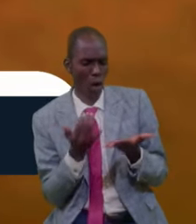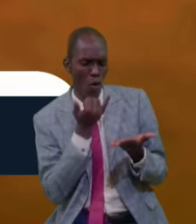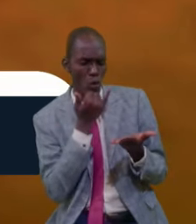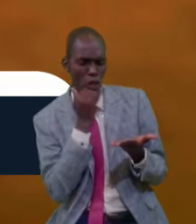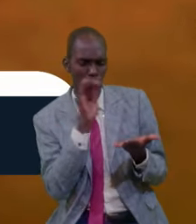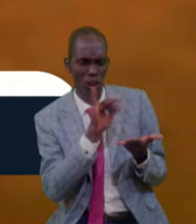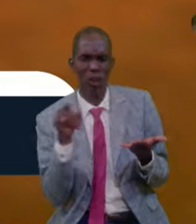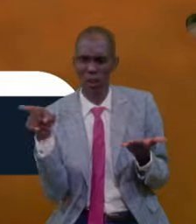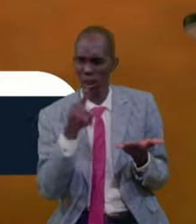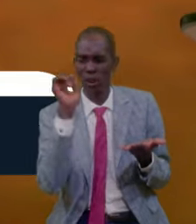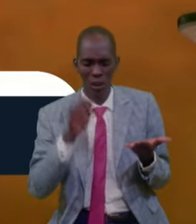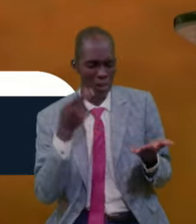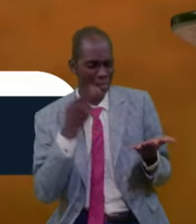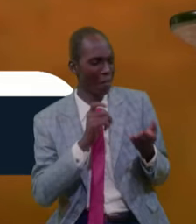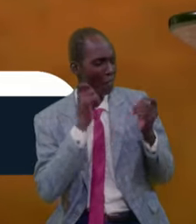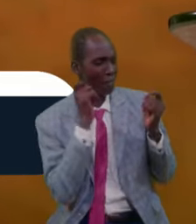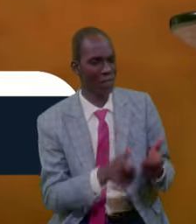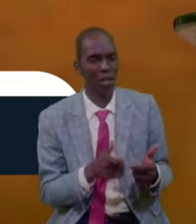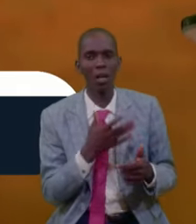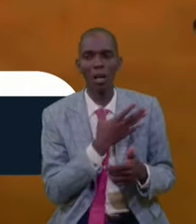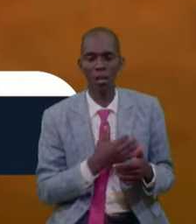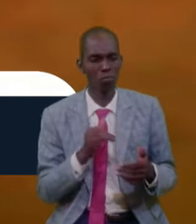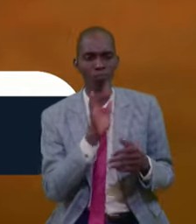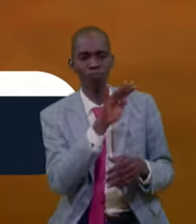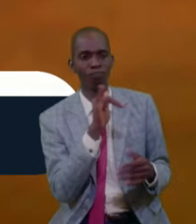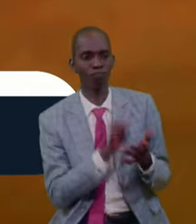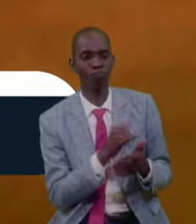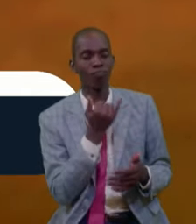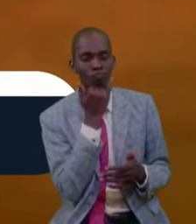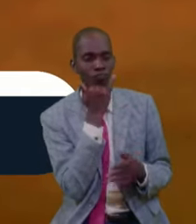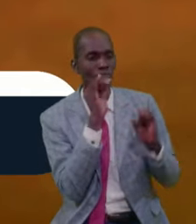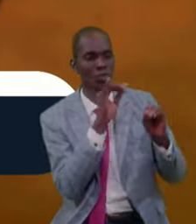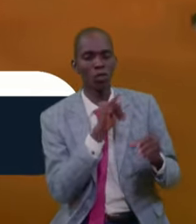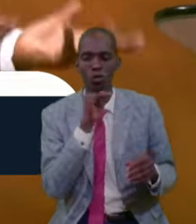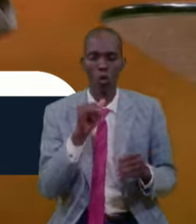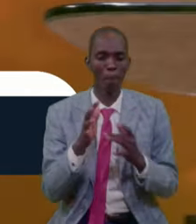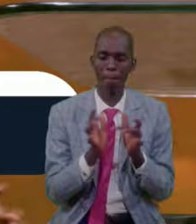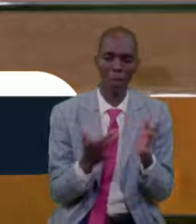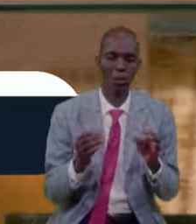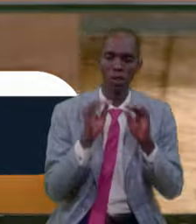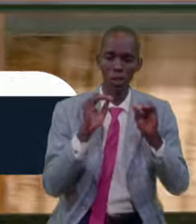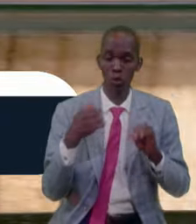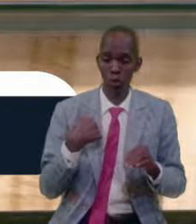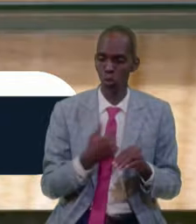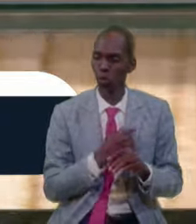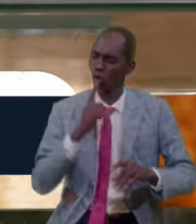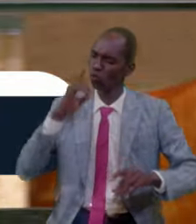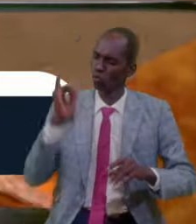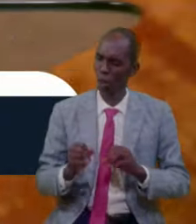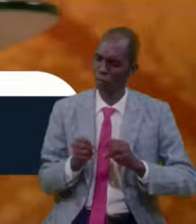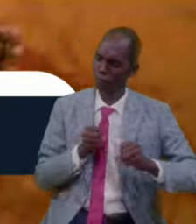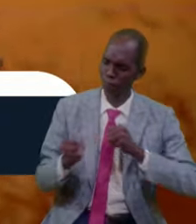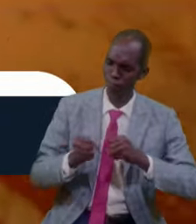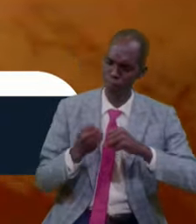immediately. And they can say, that's false doctrine, that's wrong doctrine, that's not scripture doctrine. We're earnestly contending for the faith